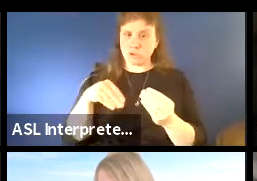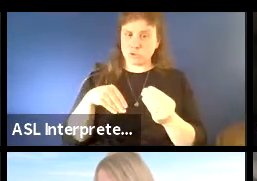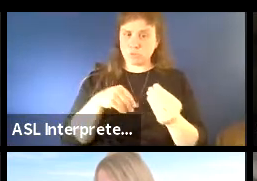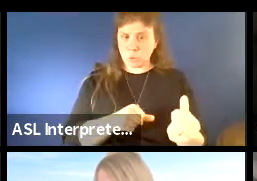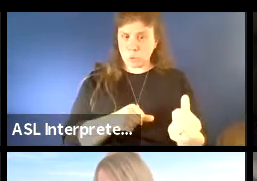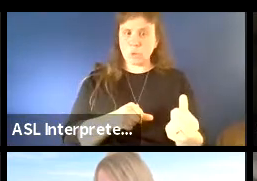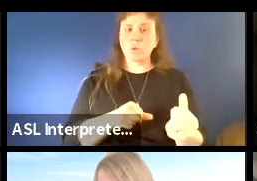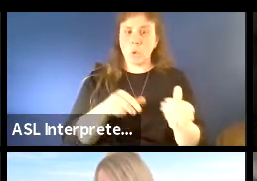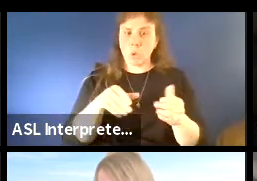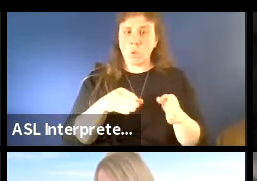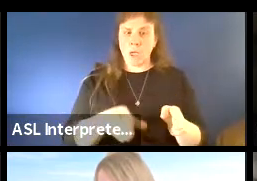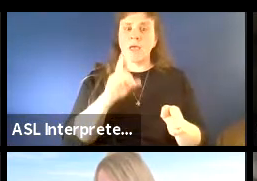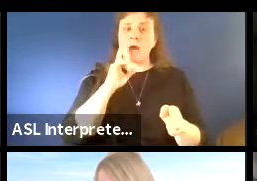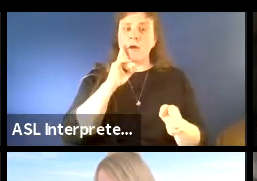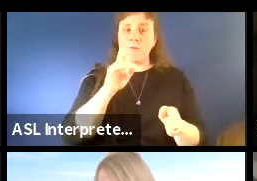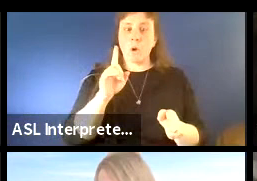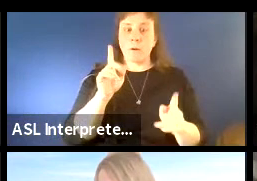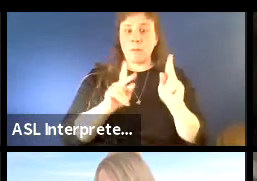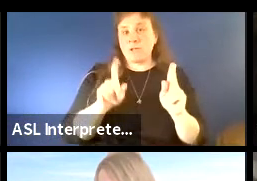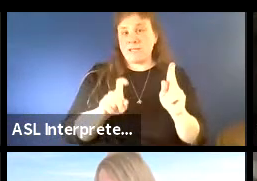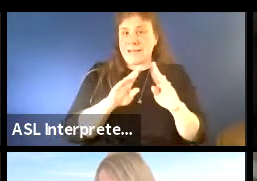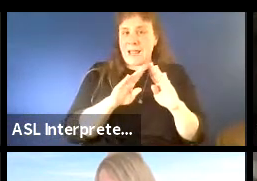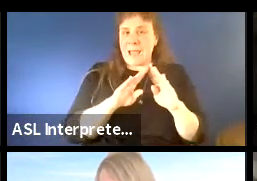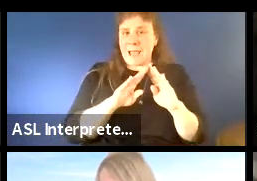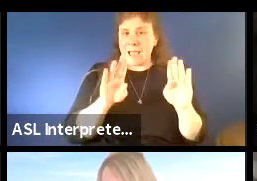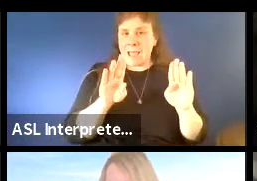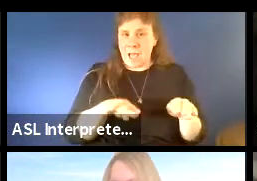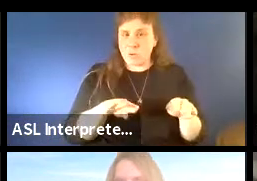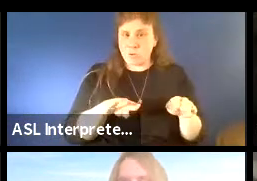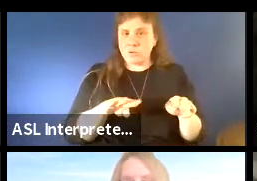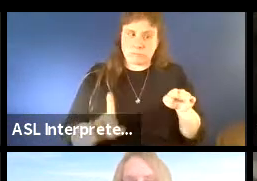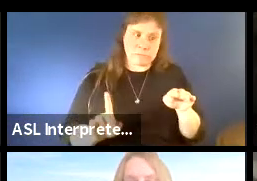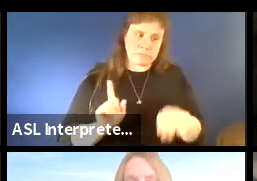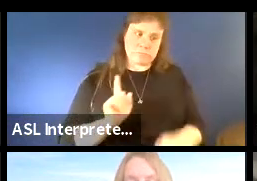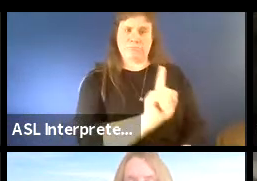call vaccination, and maybe certain other specific